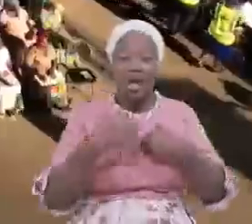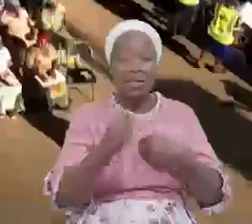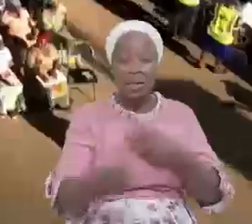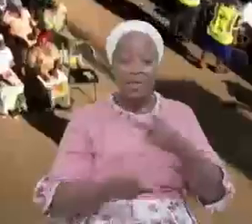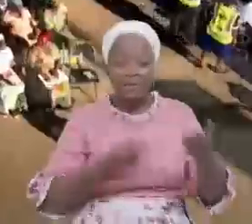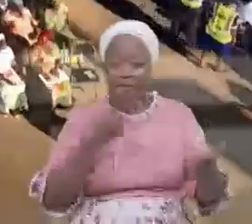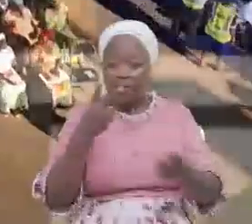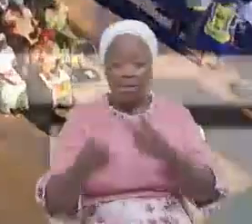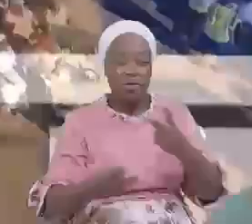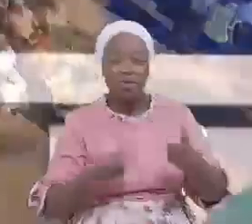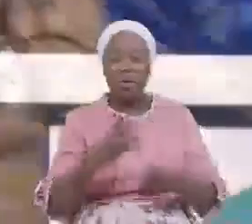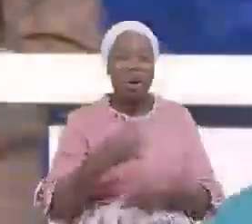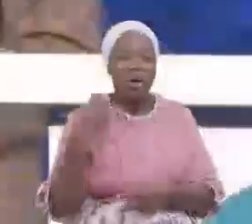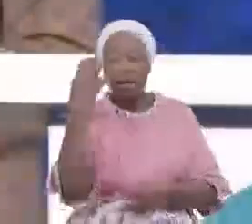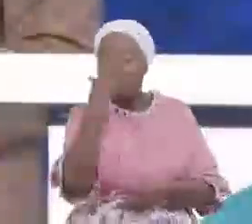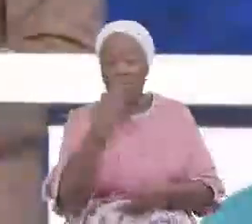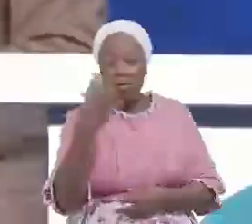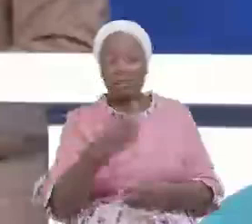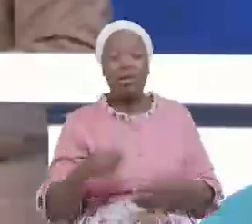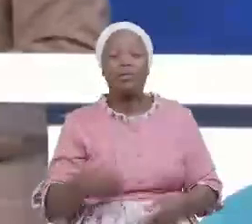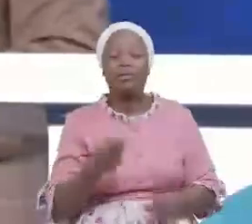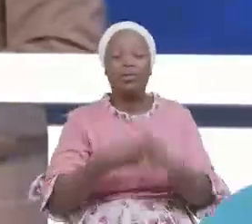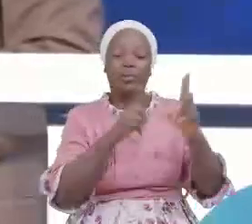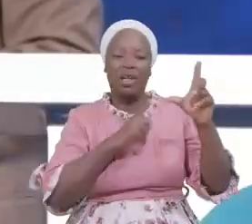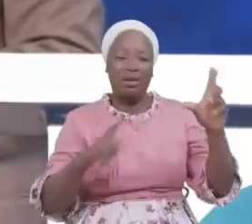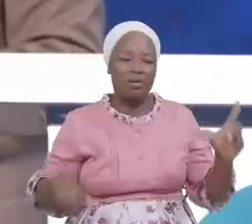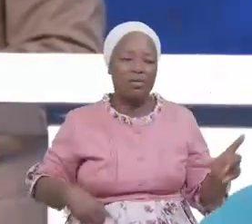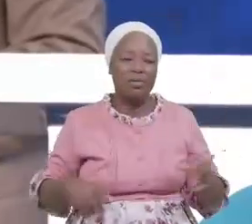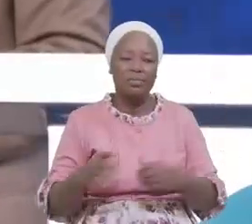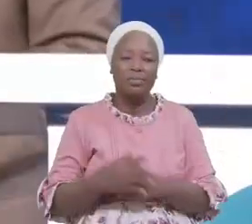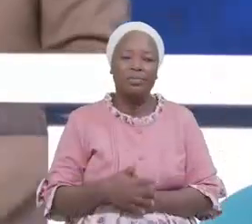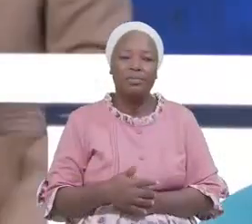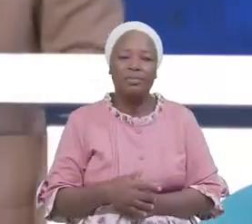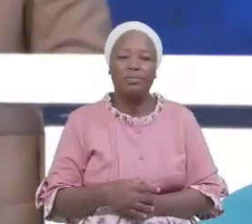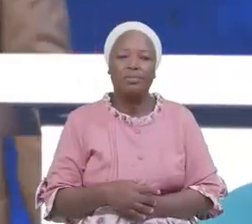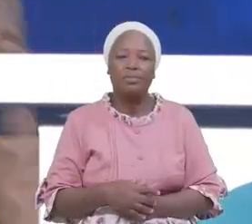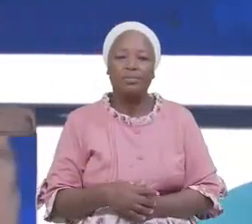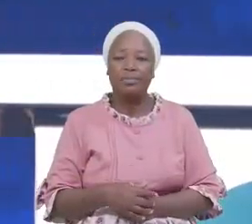visitation glorious from the Lord.